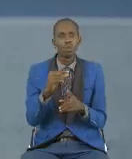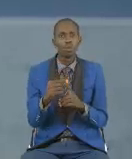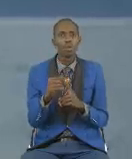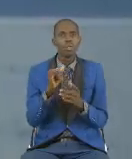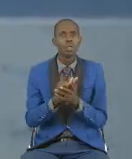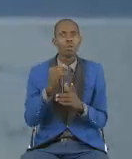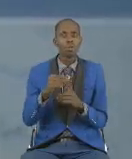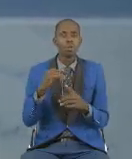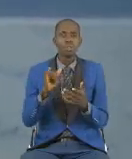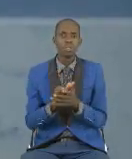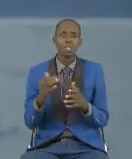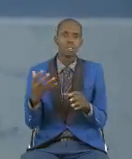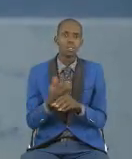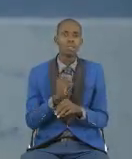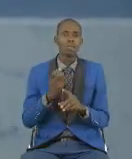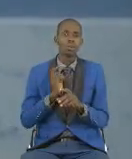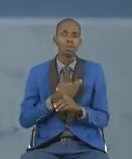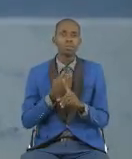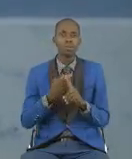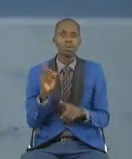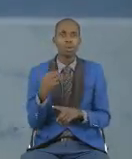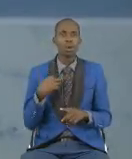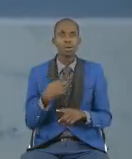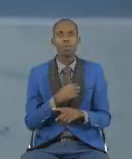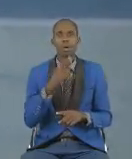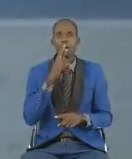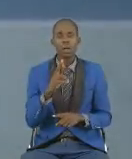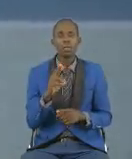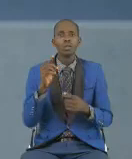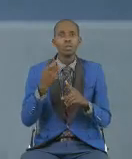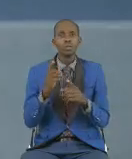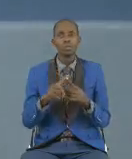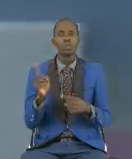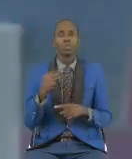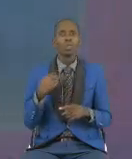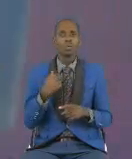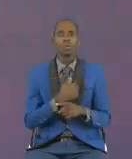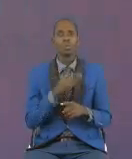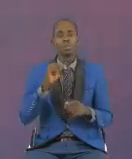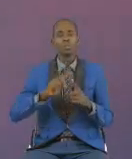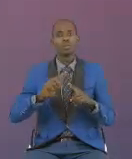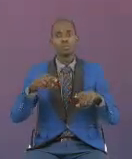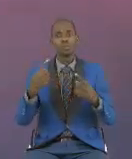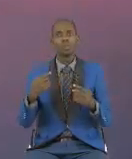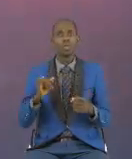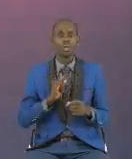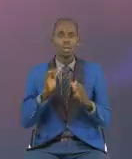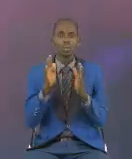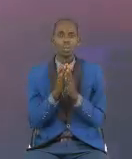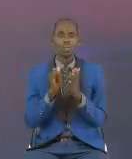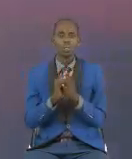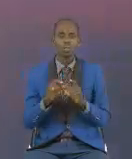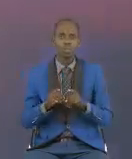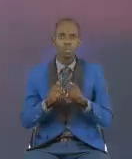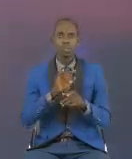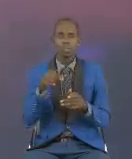takes us from where we are to where we ought to be. And I pray that during this conference and after